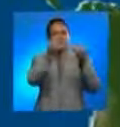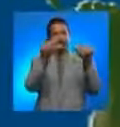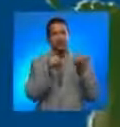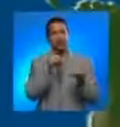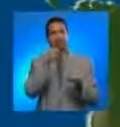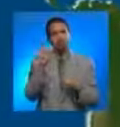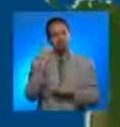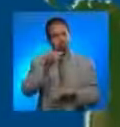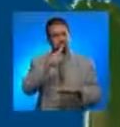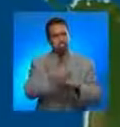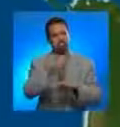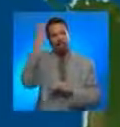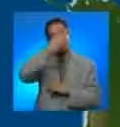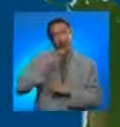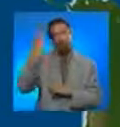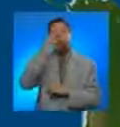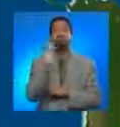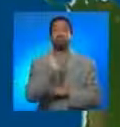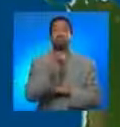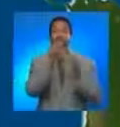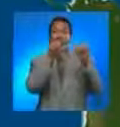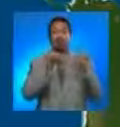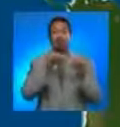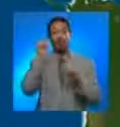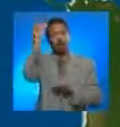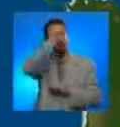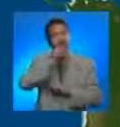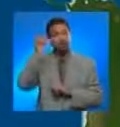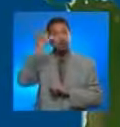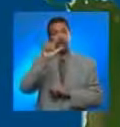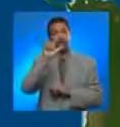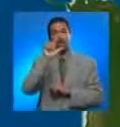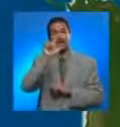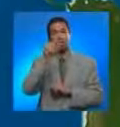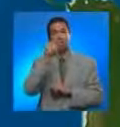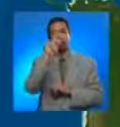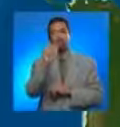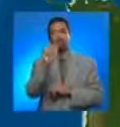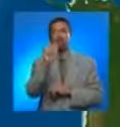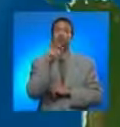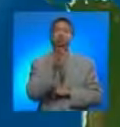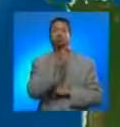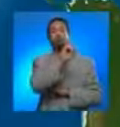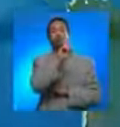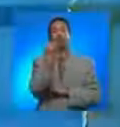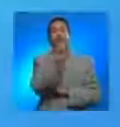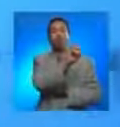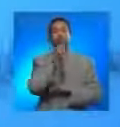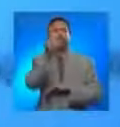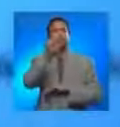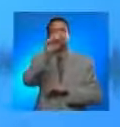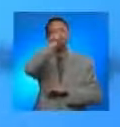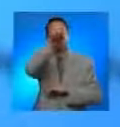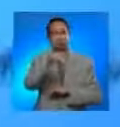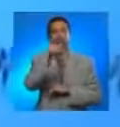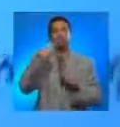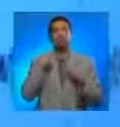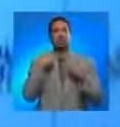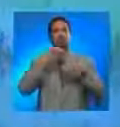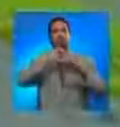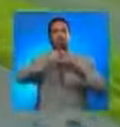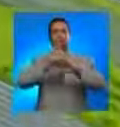West Coast Alaska Tsunami Warning Center have been established. These centers use data obtained from a worldwide network